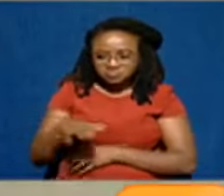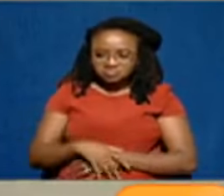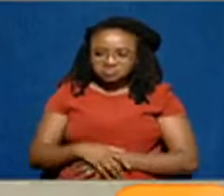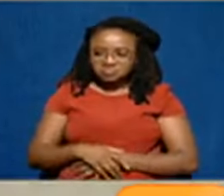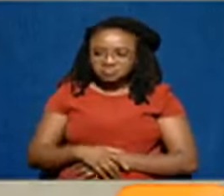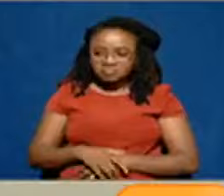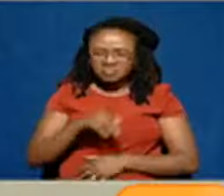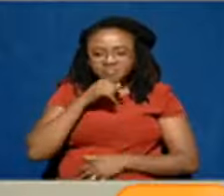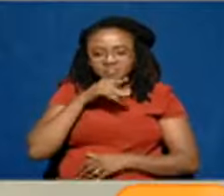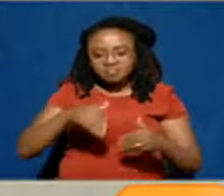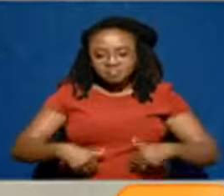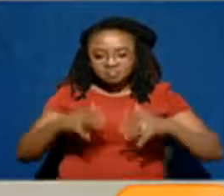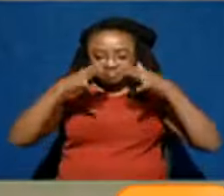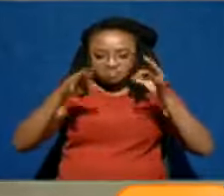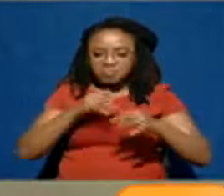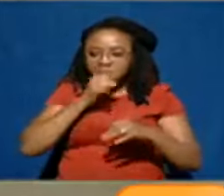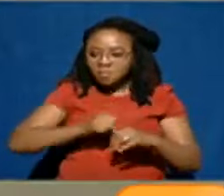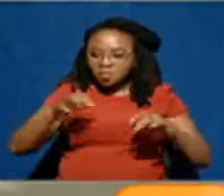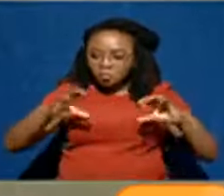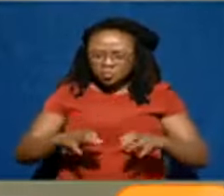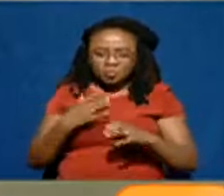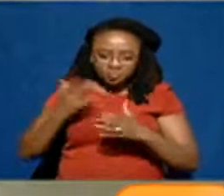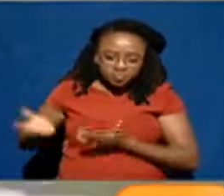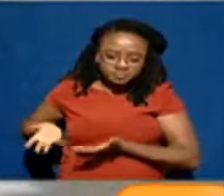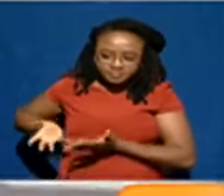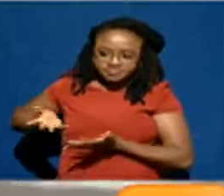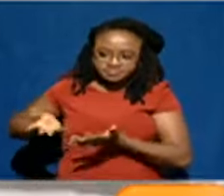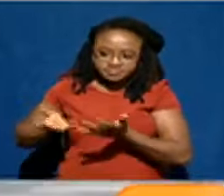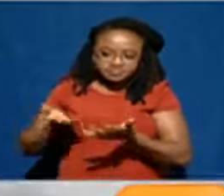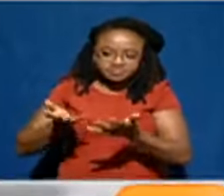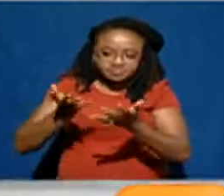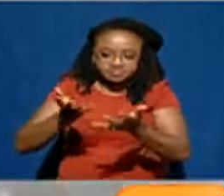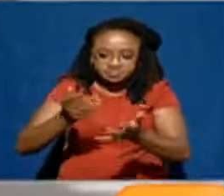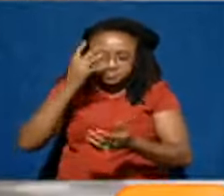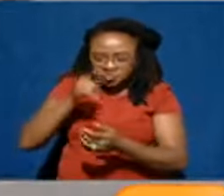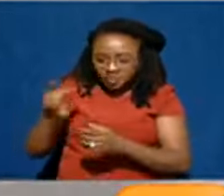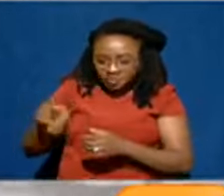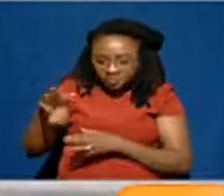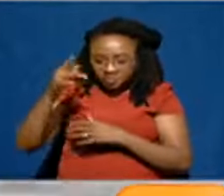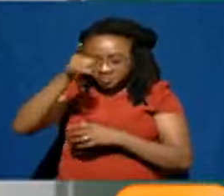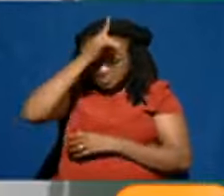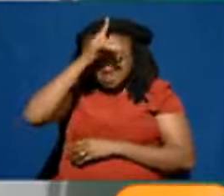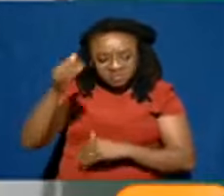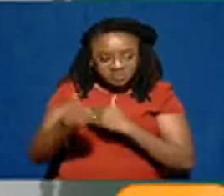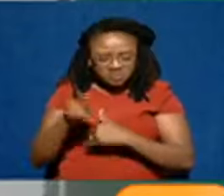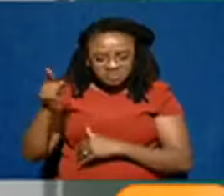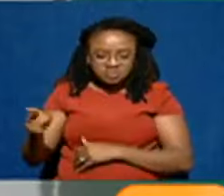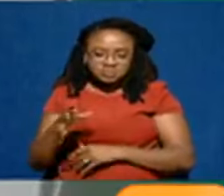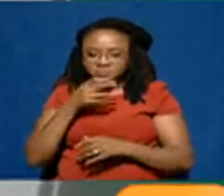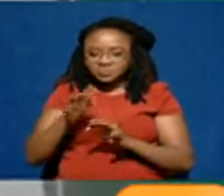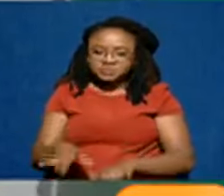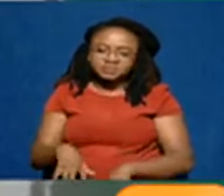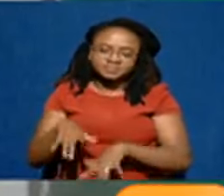Some young men opted to ferry the old across the flooded roads as the village adjusts to the calamity that befell them on Wednesday night.